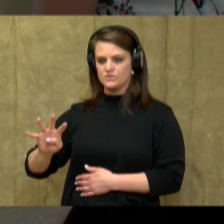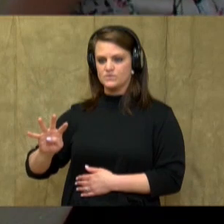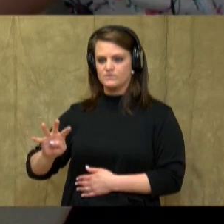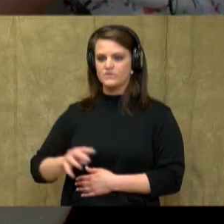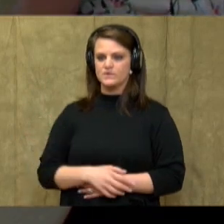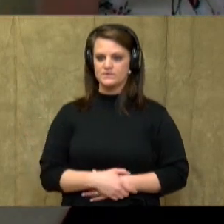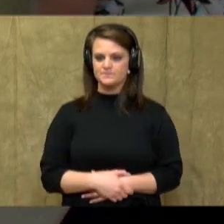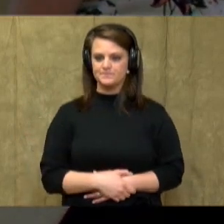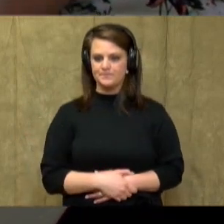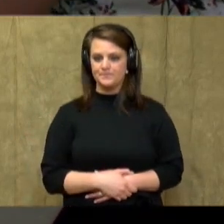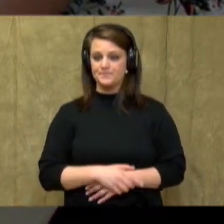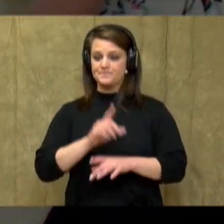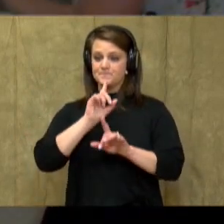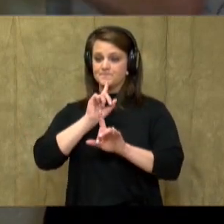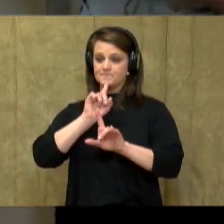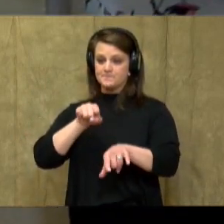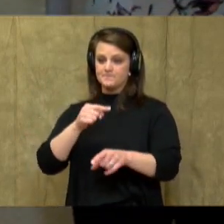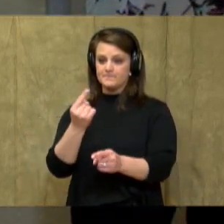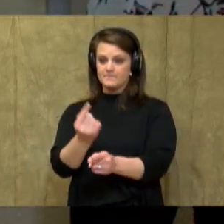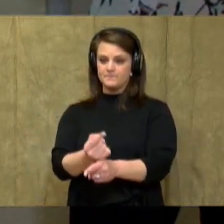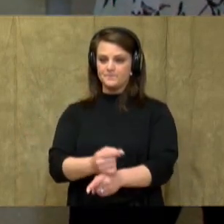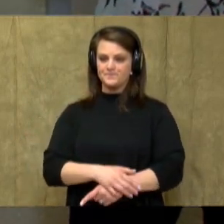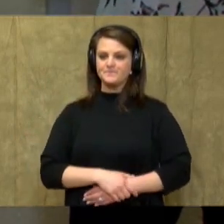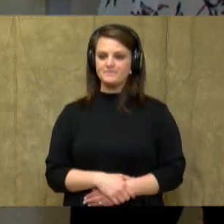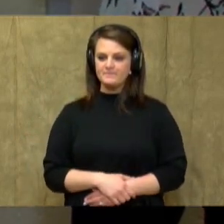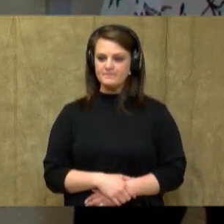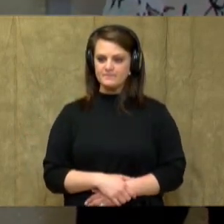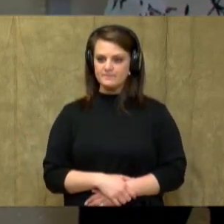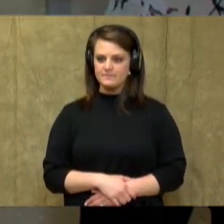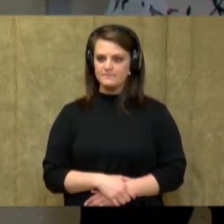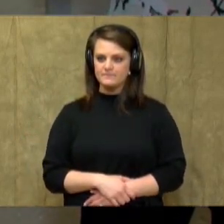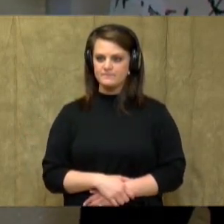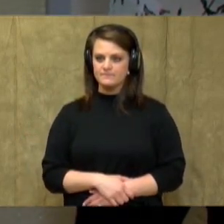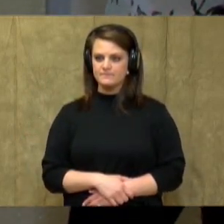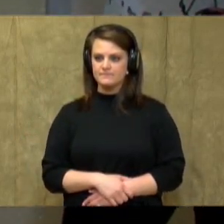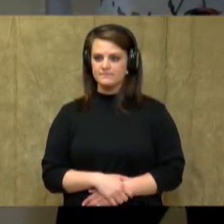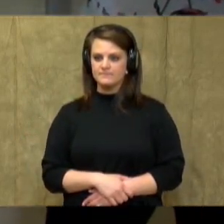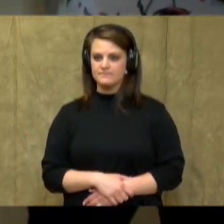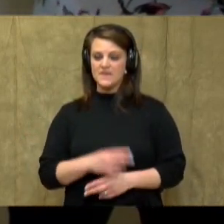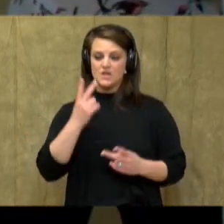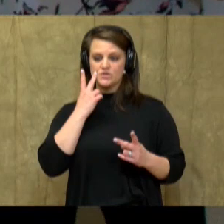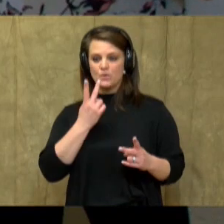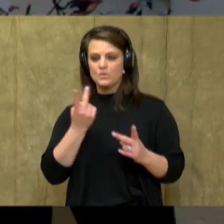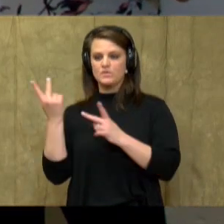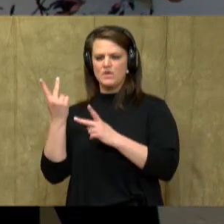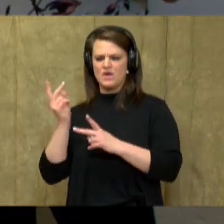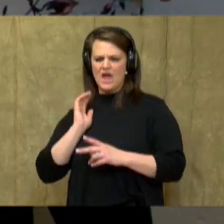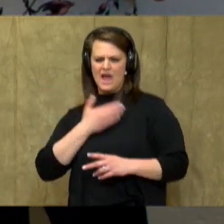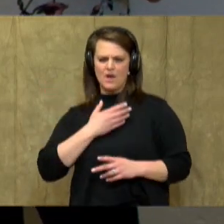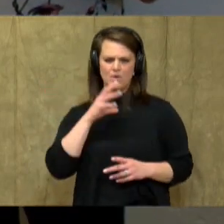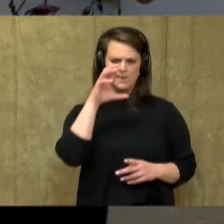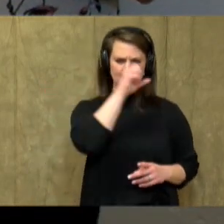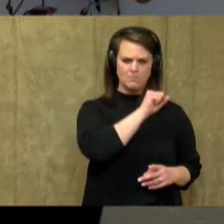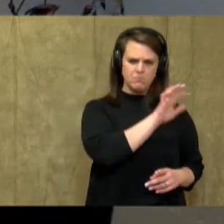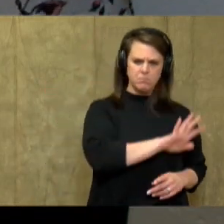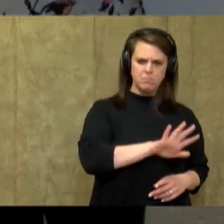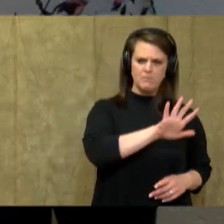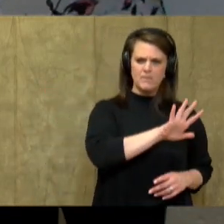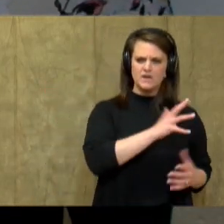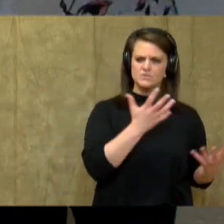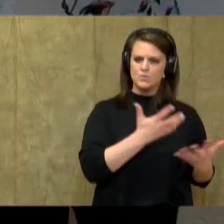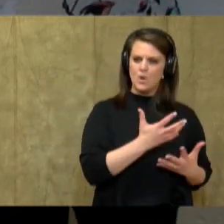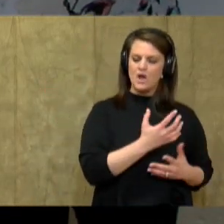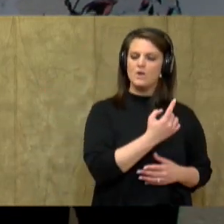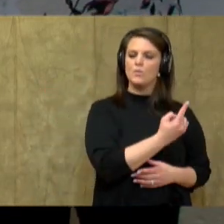19 24ths is our answer. Look at our estimate. Our estimate was a